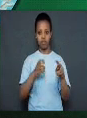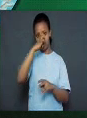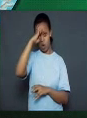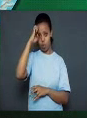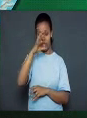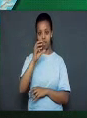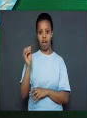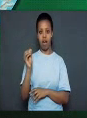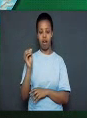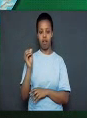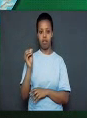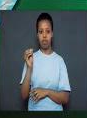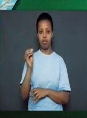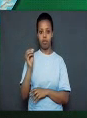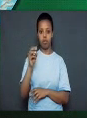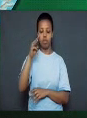United States.